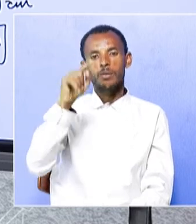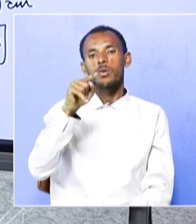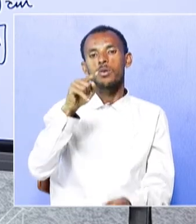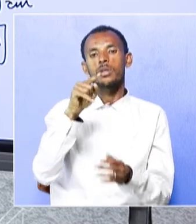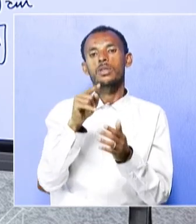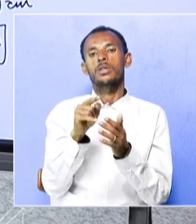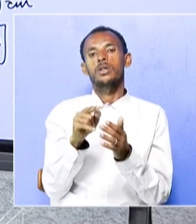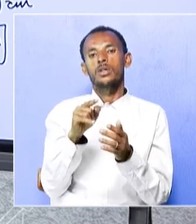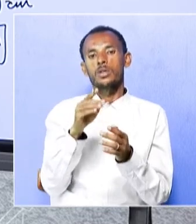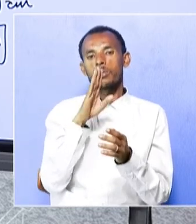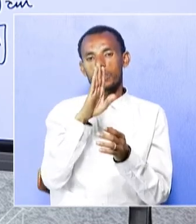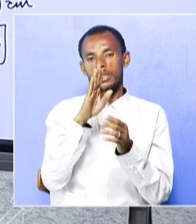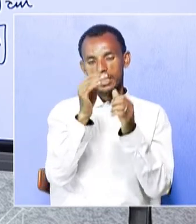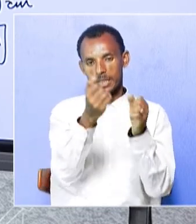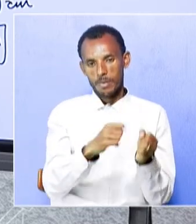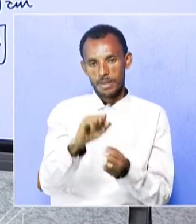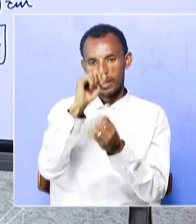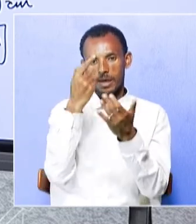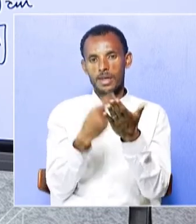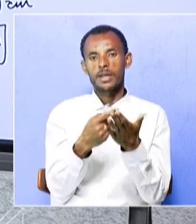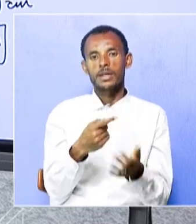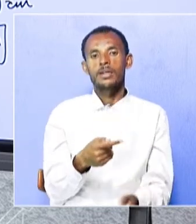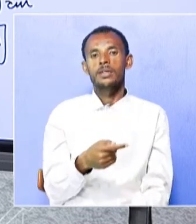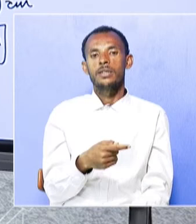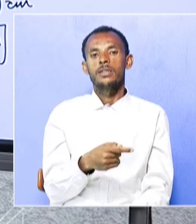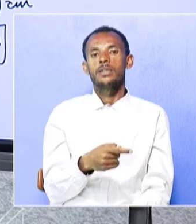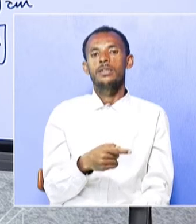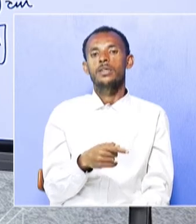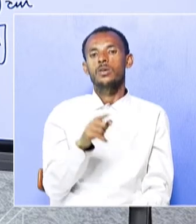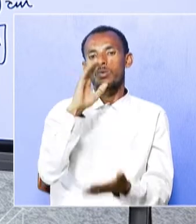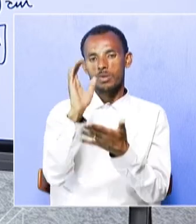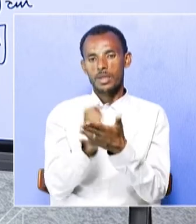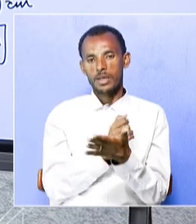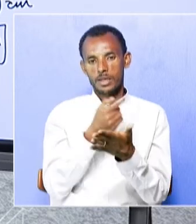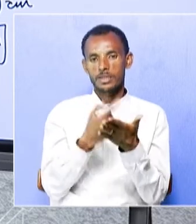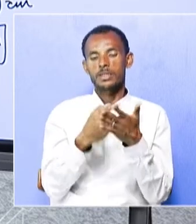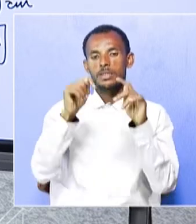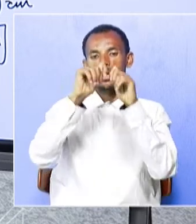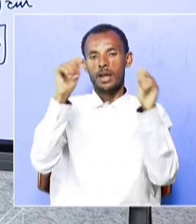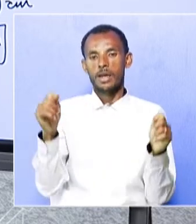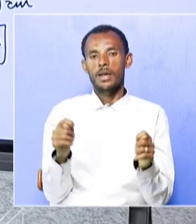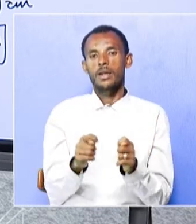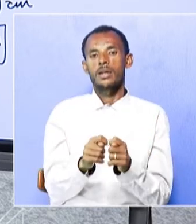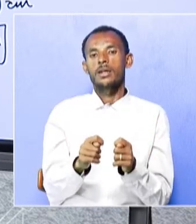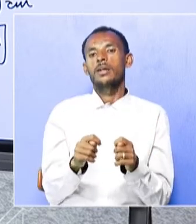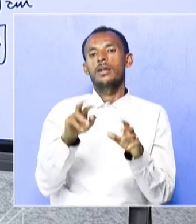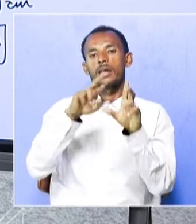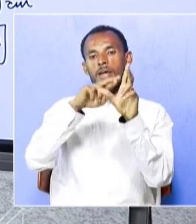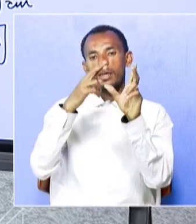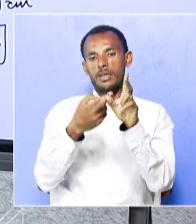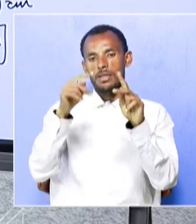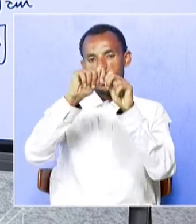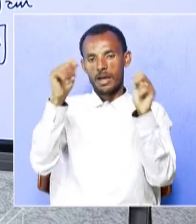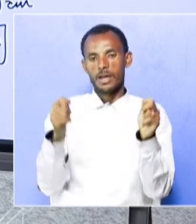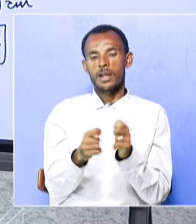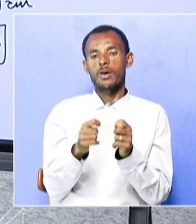be systematic here. Either you take this triangle, this right triangle,